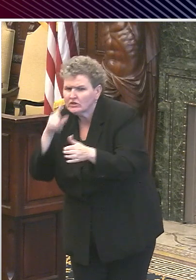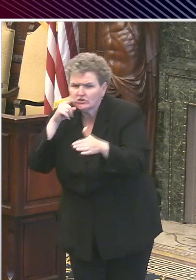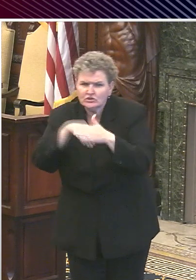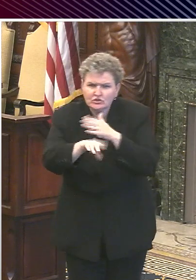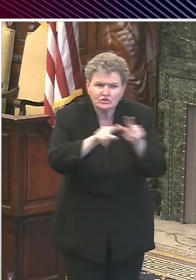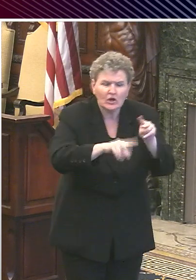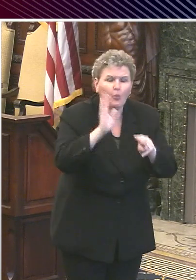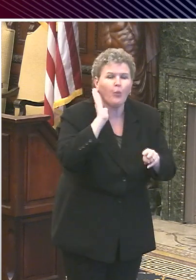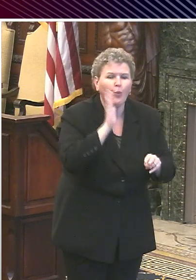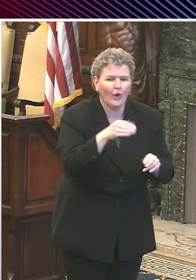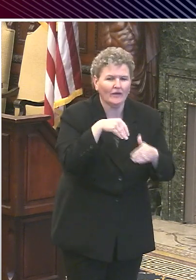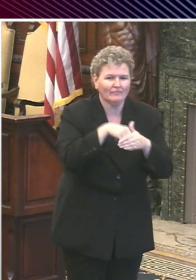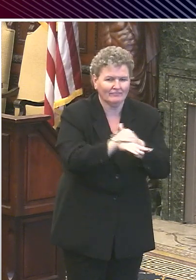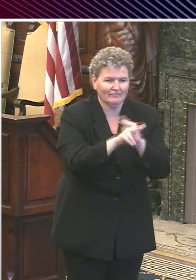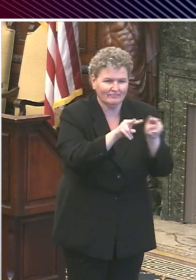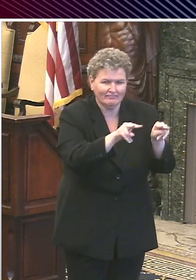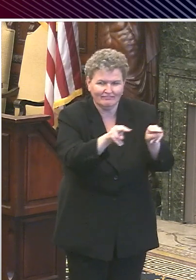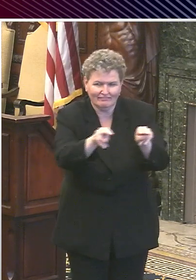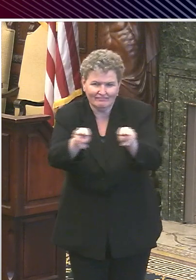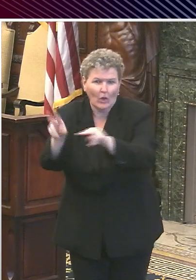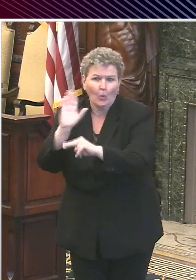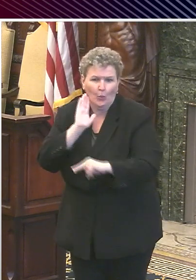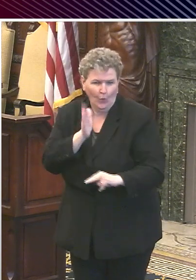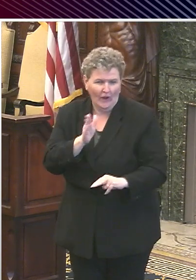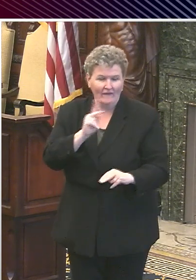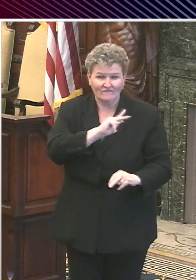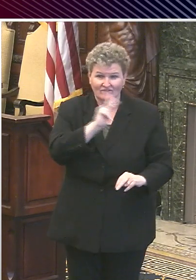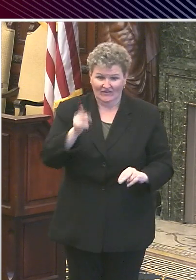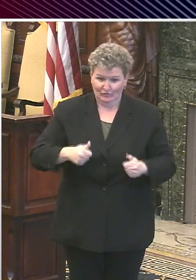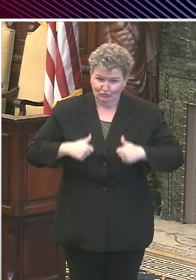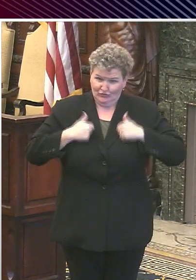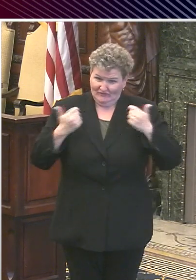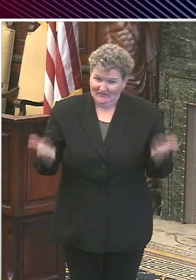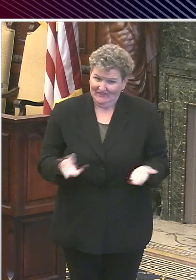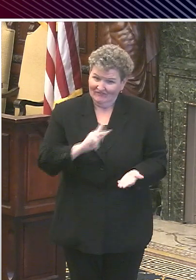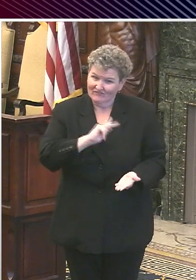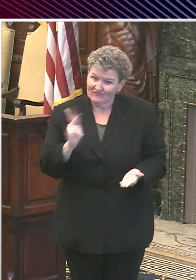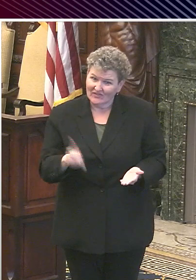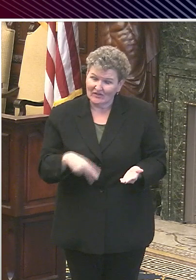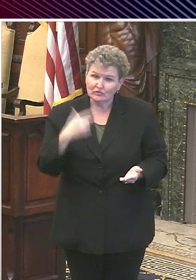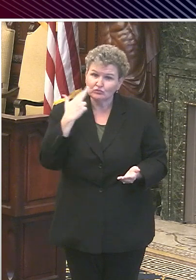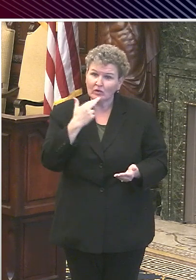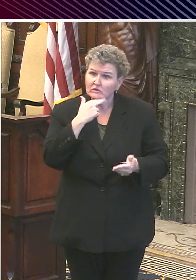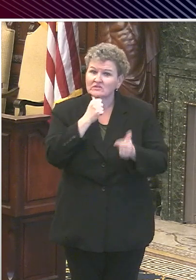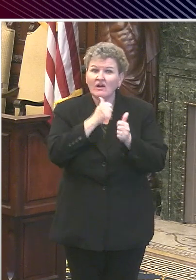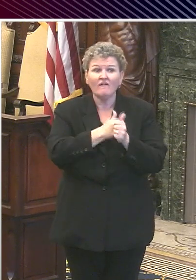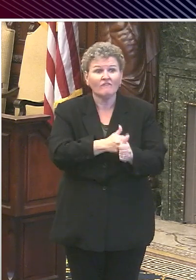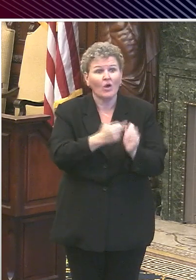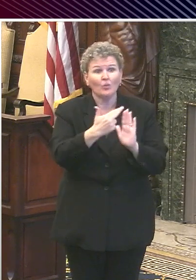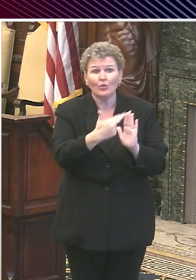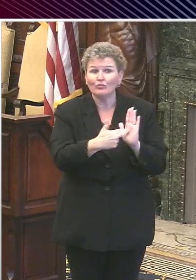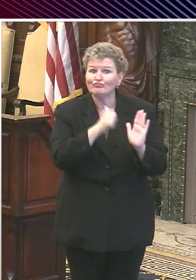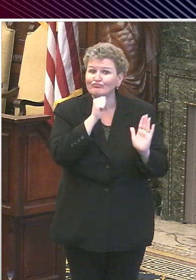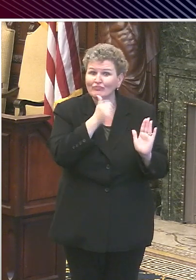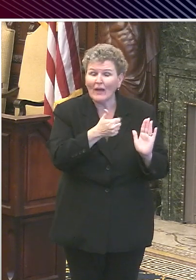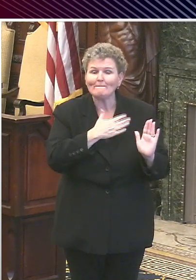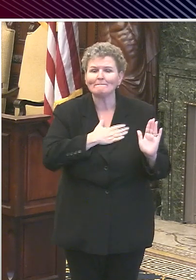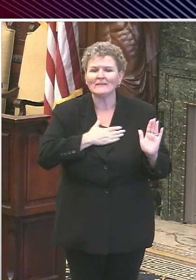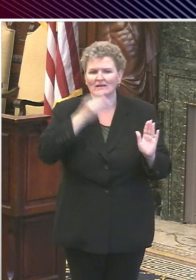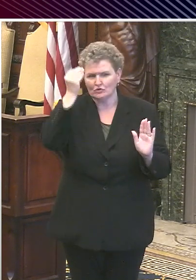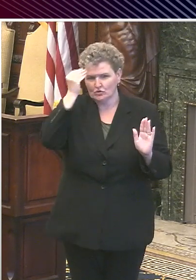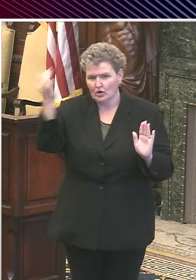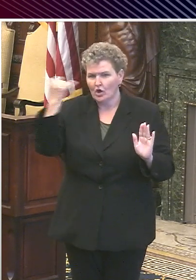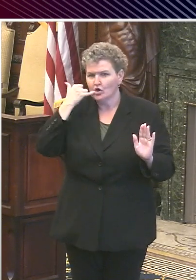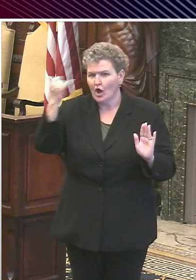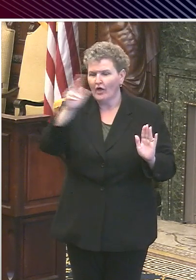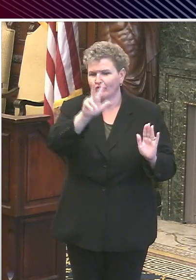of their routine inspections. If Philadelphia residents see restaurants or theaters that are not following these standards, we ask everyone to call 311 and